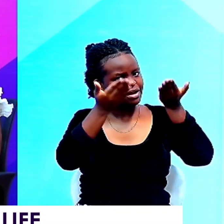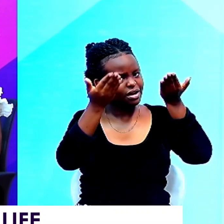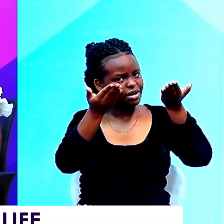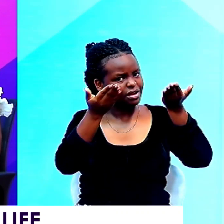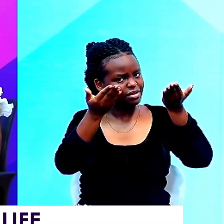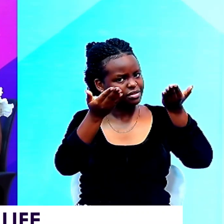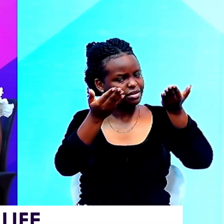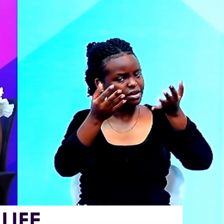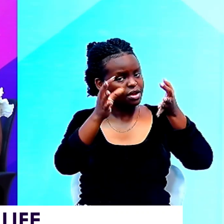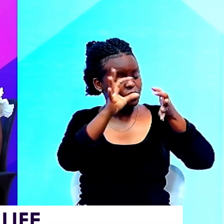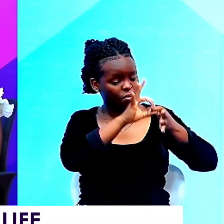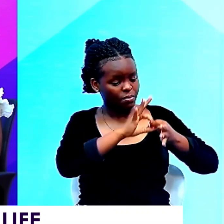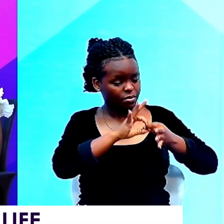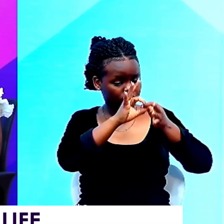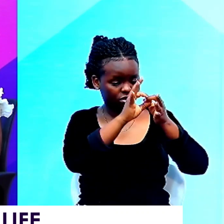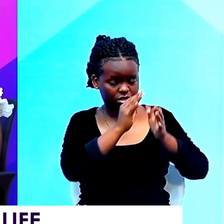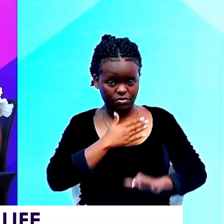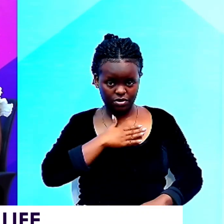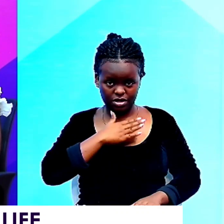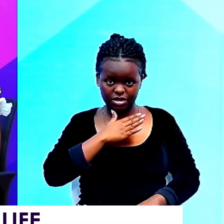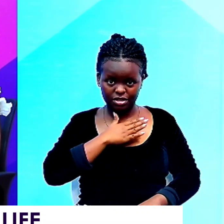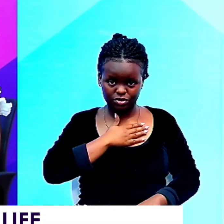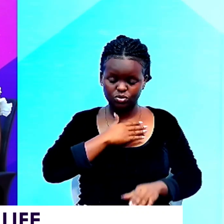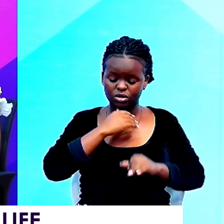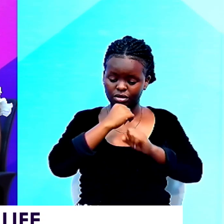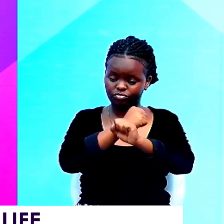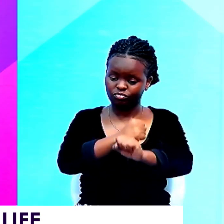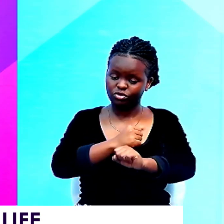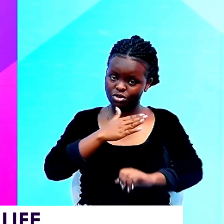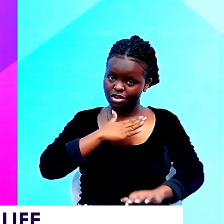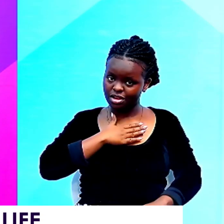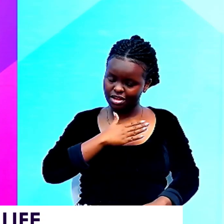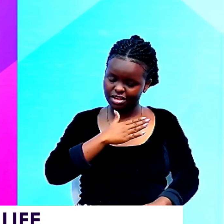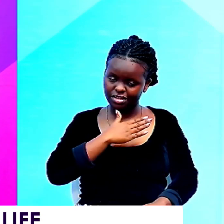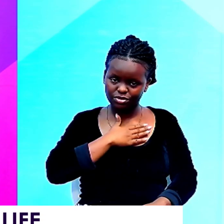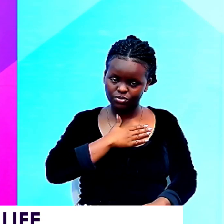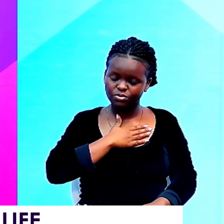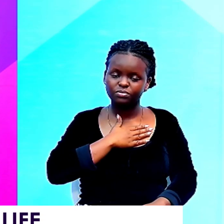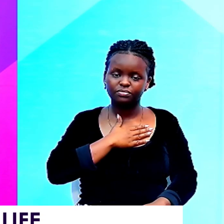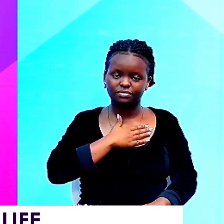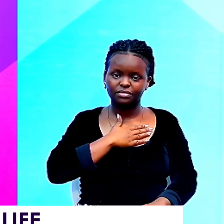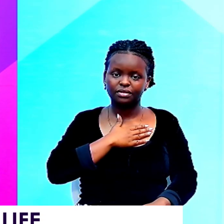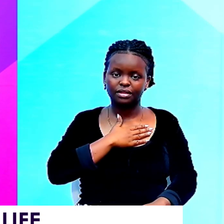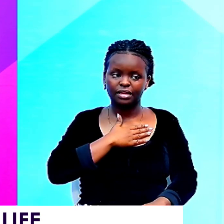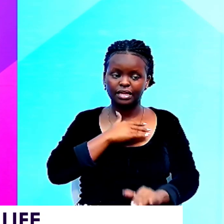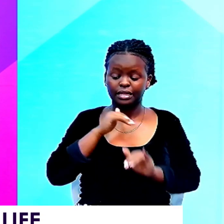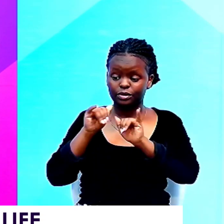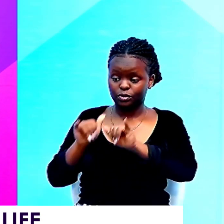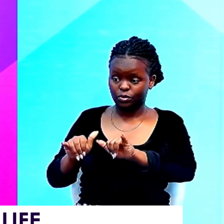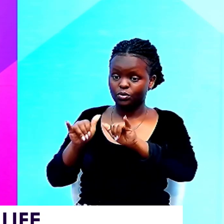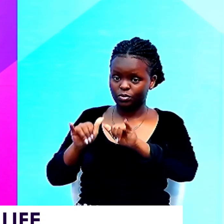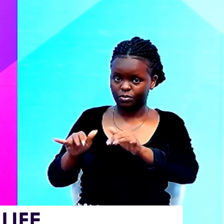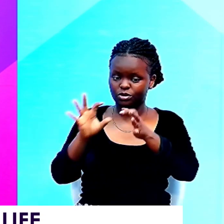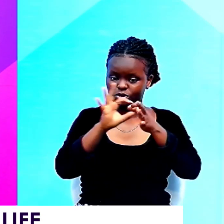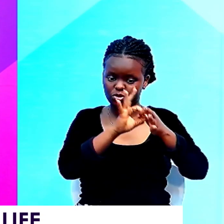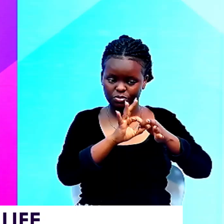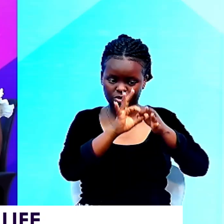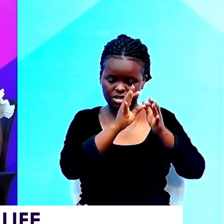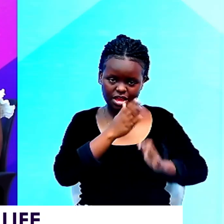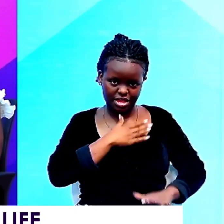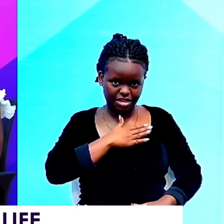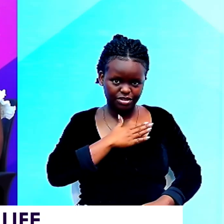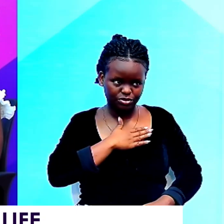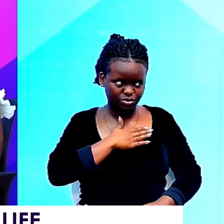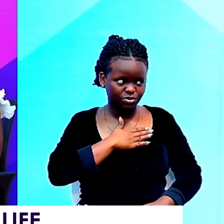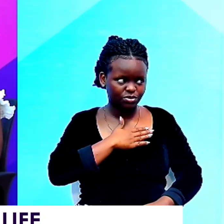Tuimarike, umoja wetu ni nguzo yetu, idumu jumuiya yetu. You